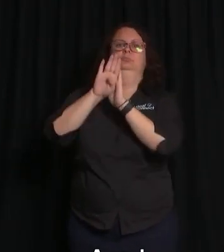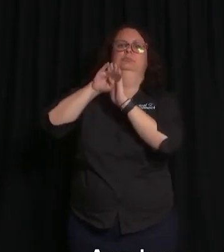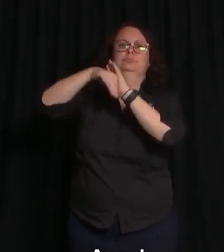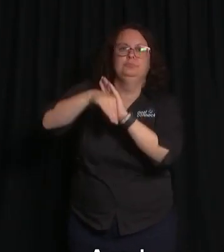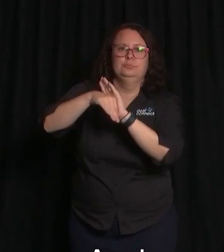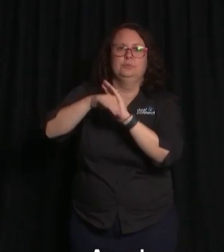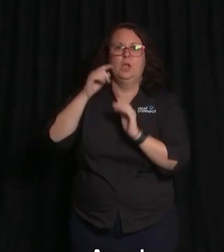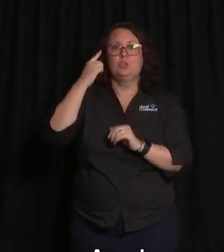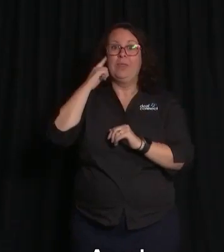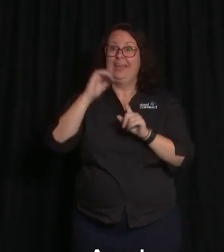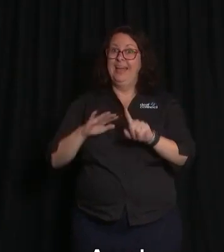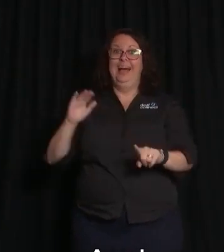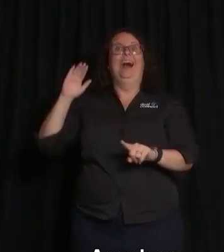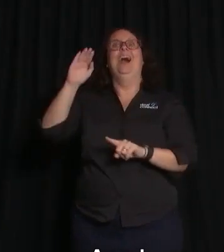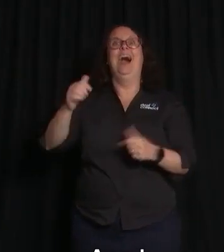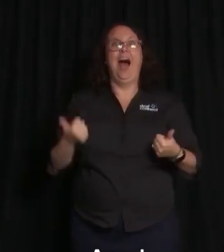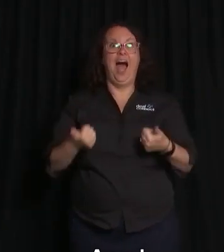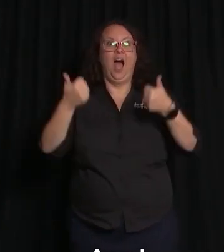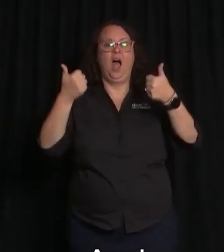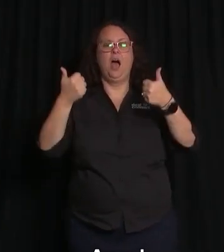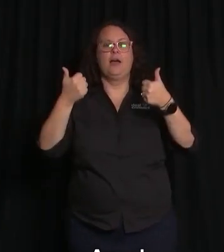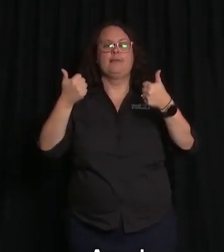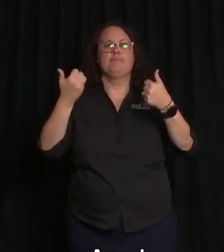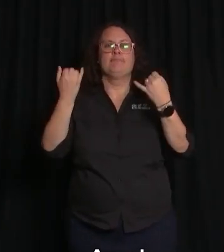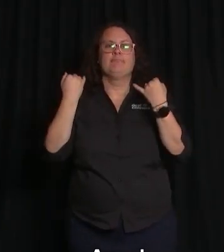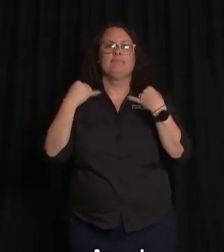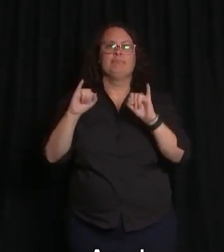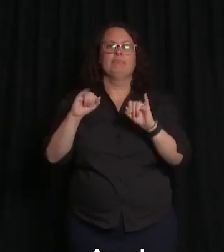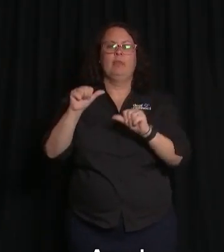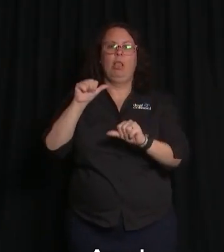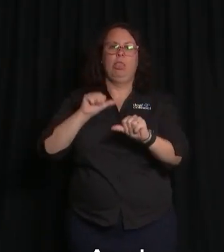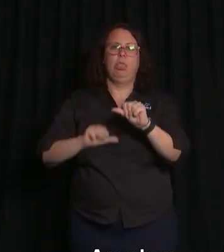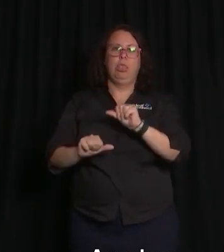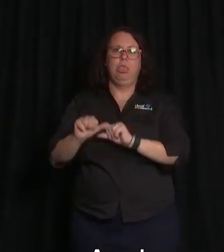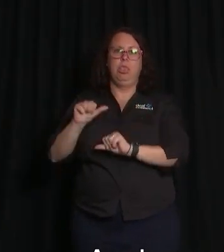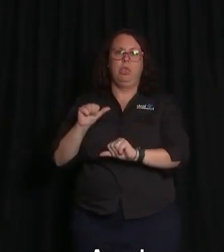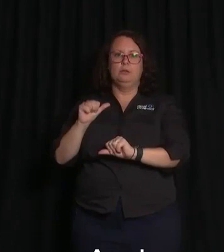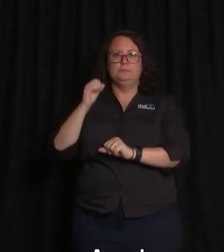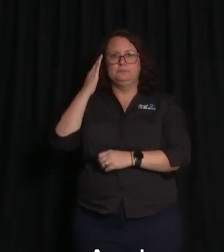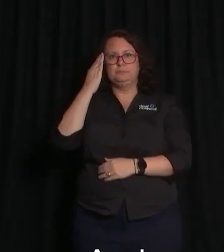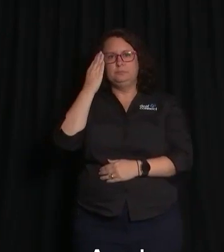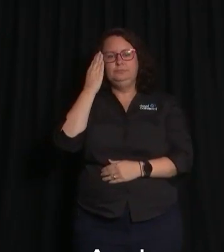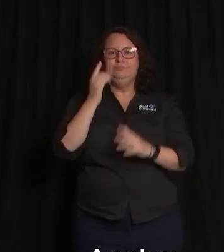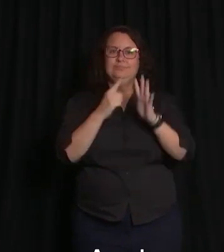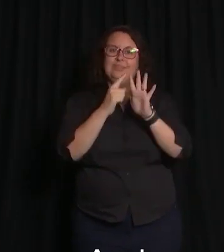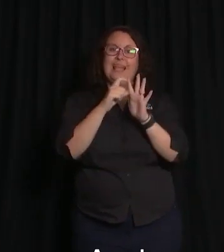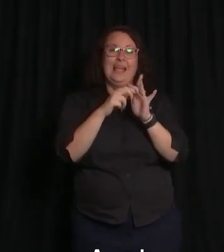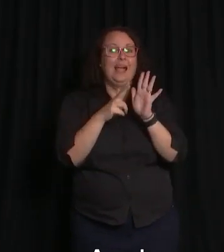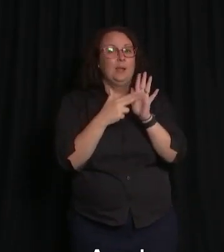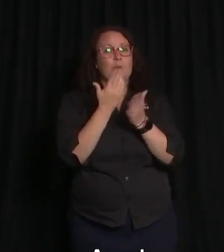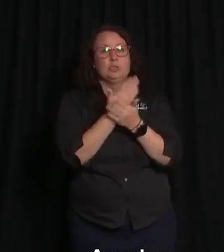feel like every giant leap forward, there is a devastating retreat backwards. Edwin's story tragically captures this all too